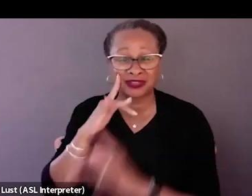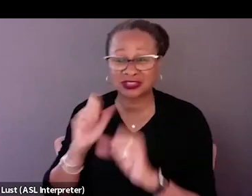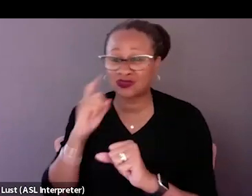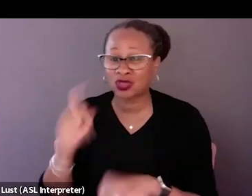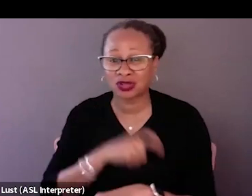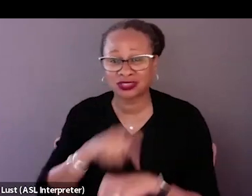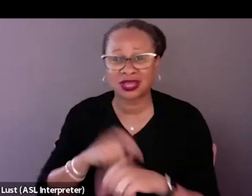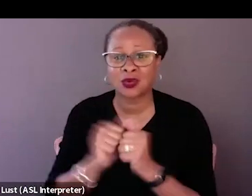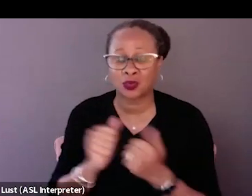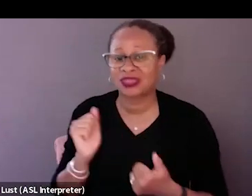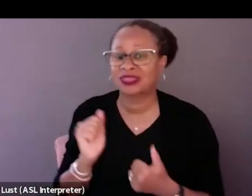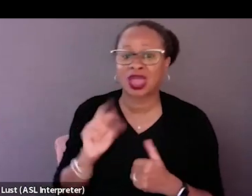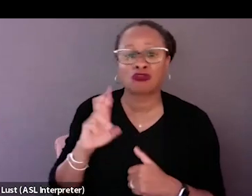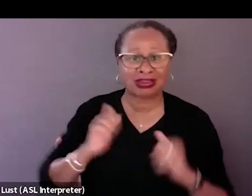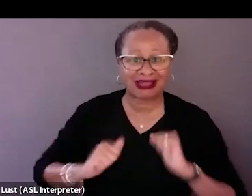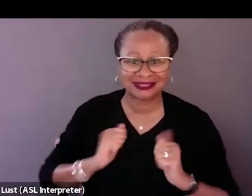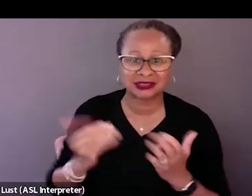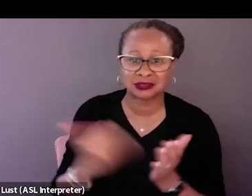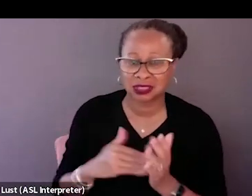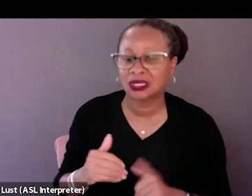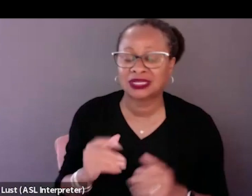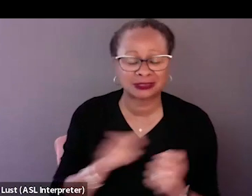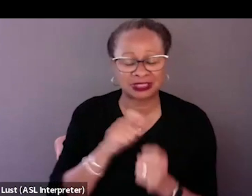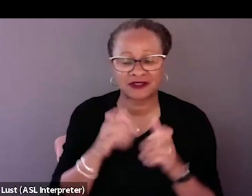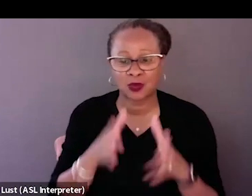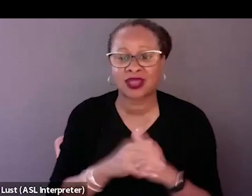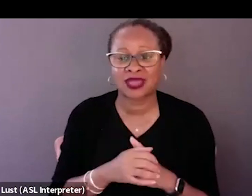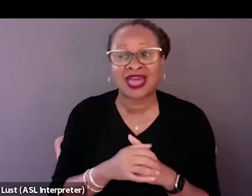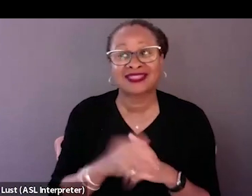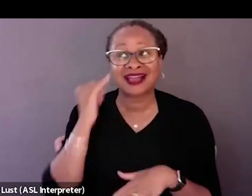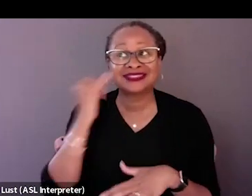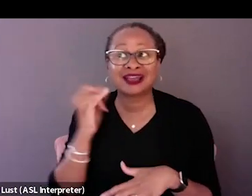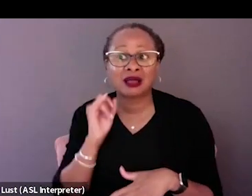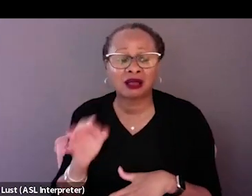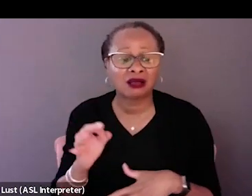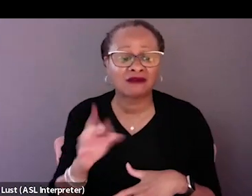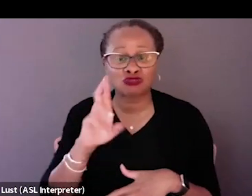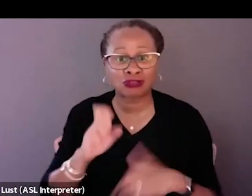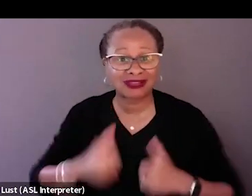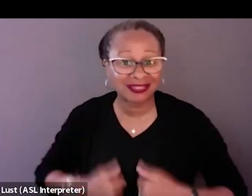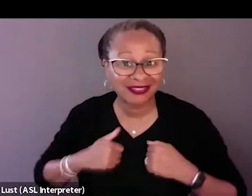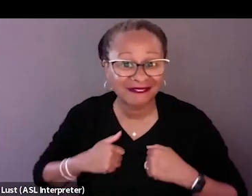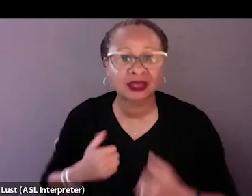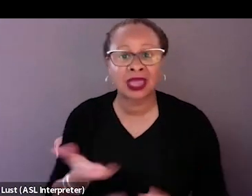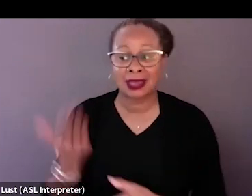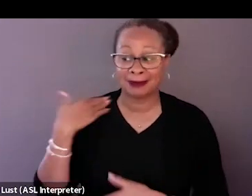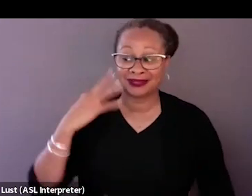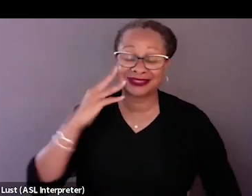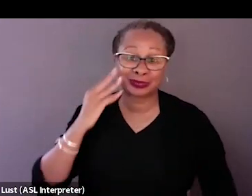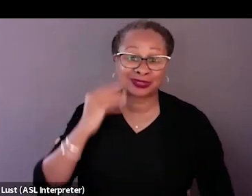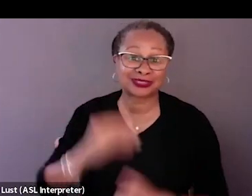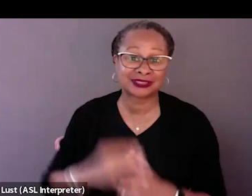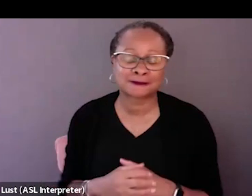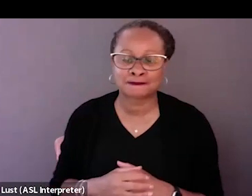with reenactment in a very specific way, which is the prospect of reliving a past experience.